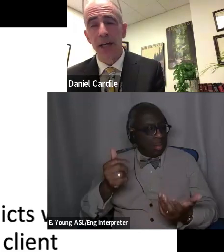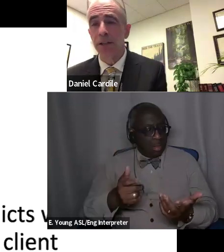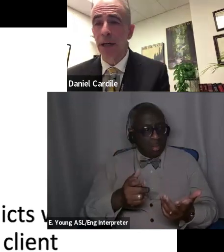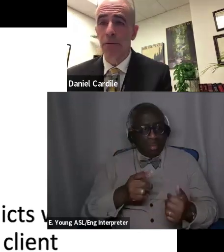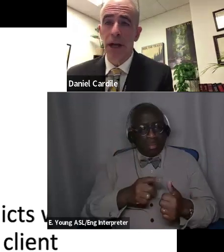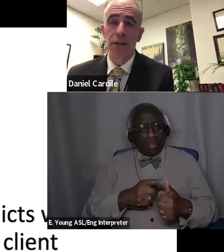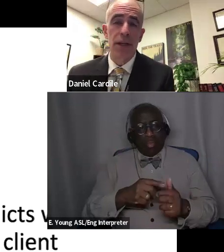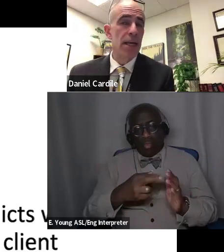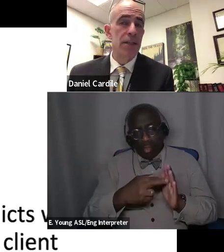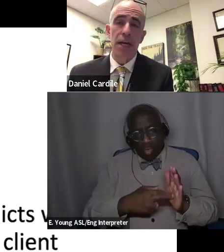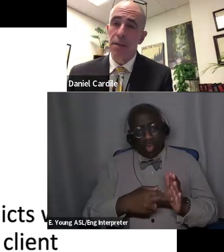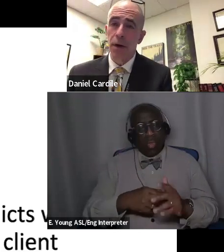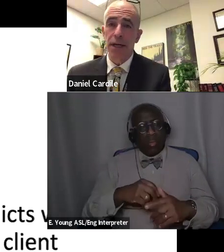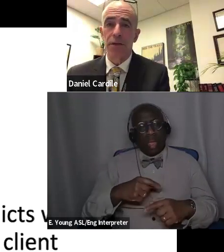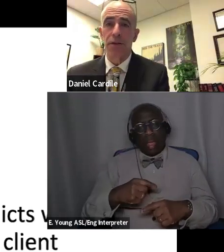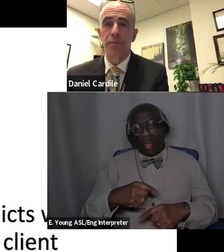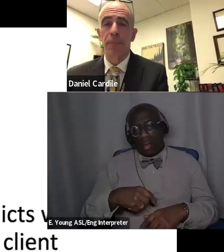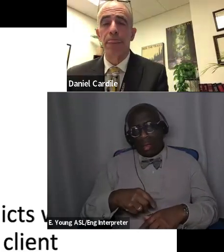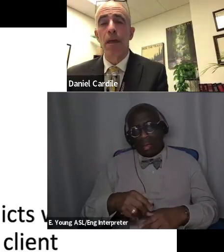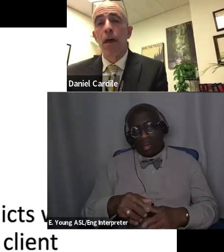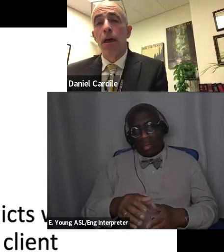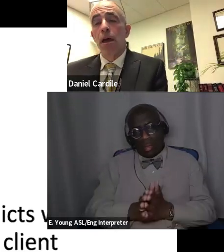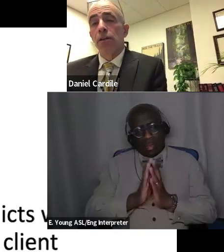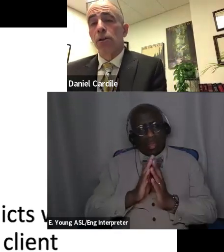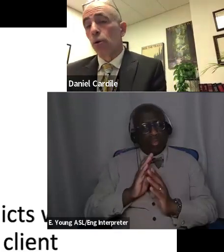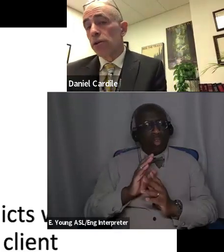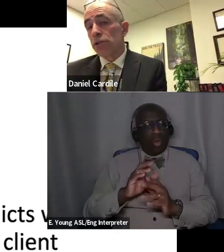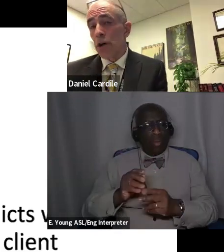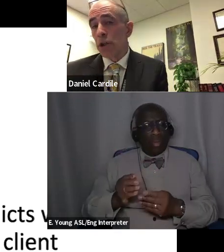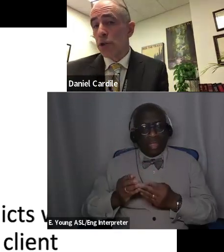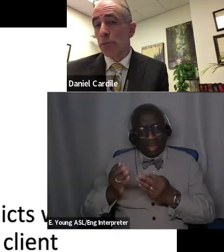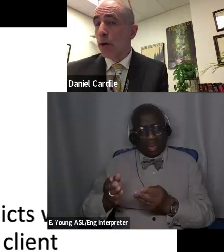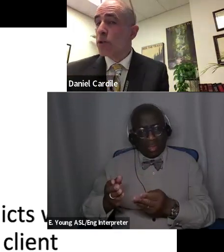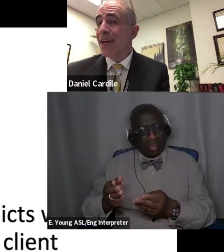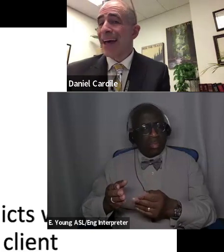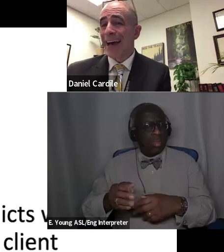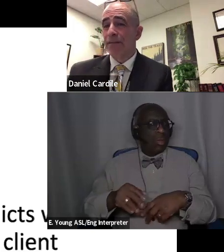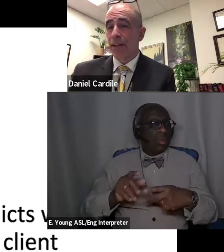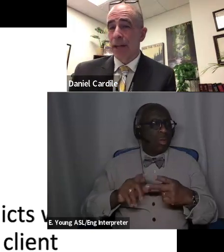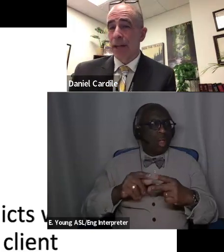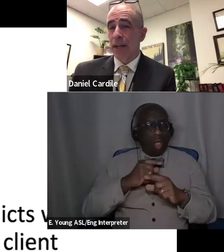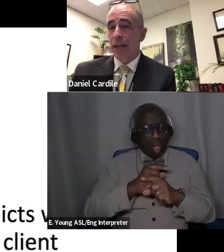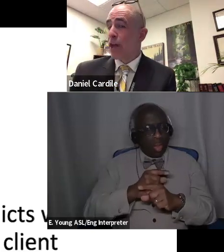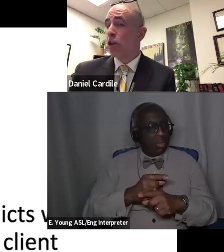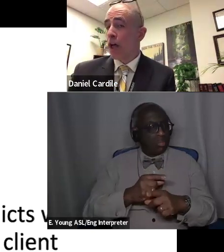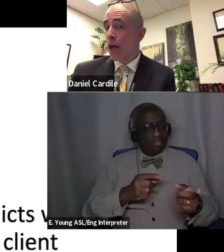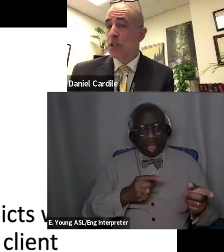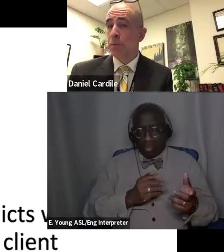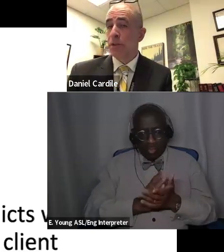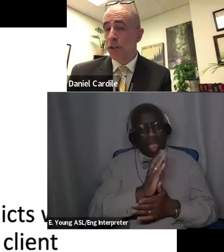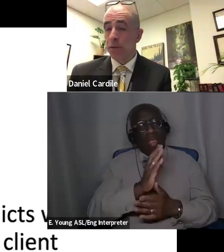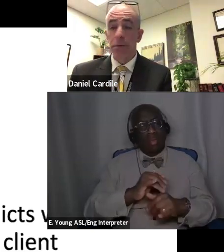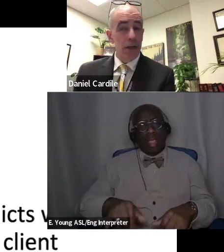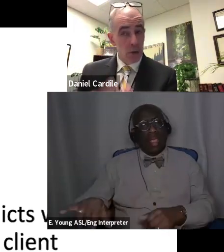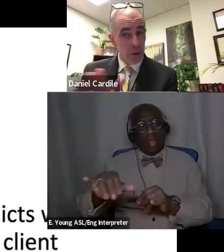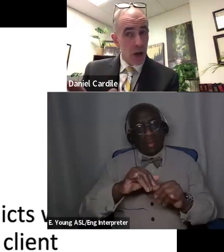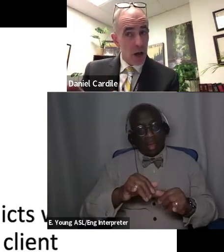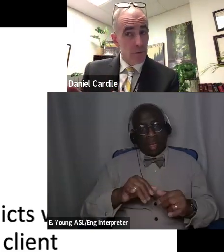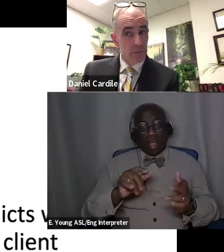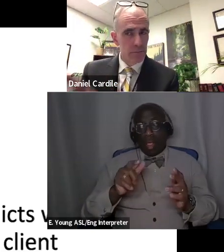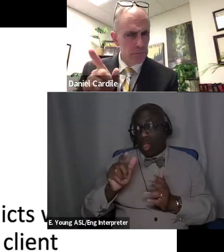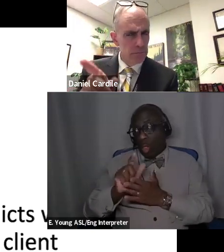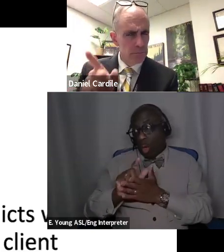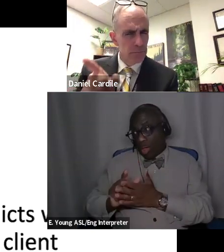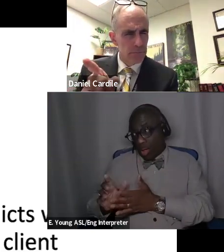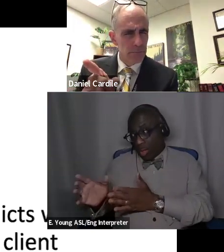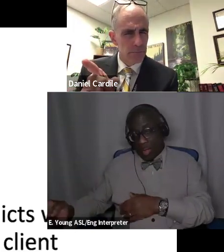those exact same rights as anybody else. The lawyer is also supposed to advocate for their client's position, meaning your